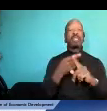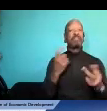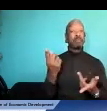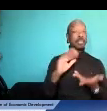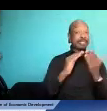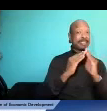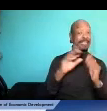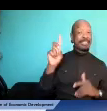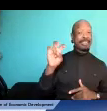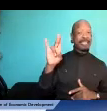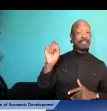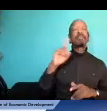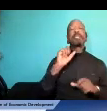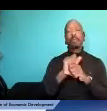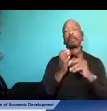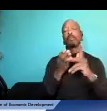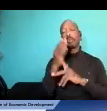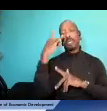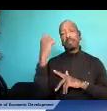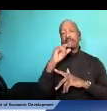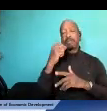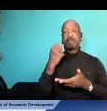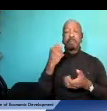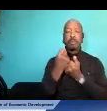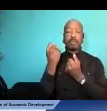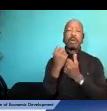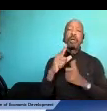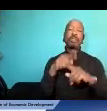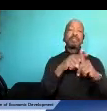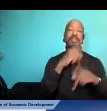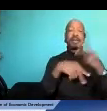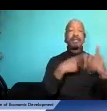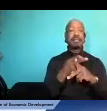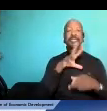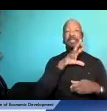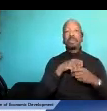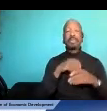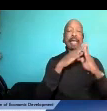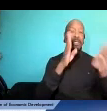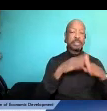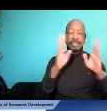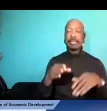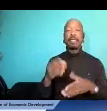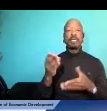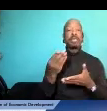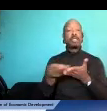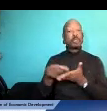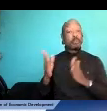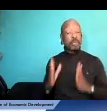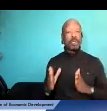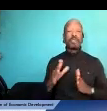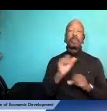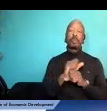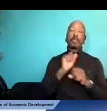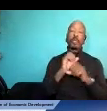across California to support all different types of cooperatives, including housing, consumer and worker, and agriculture,